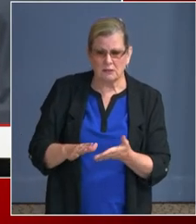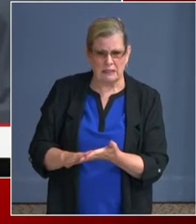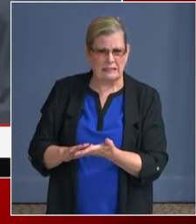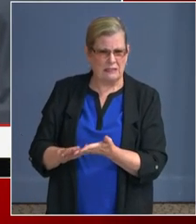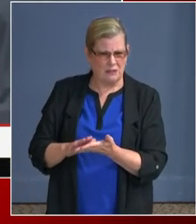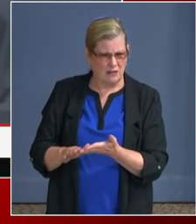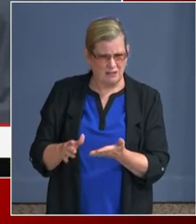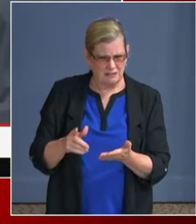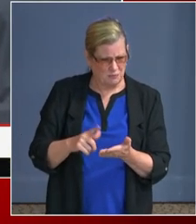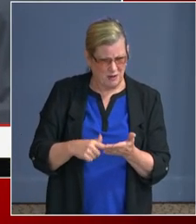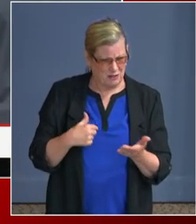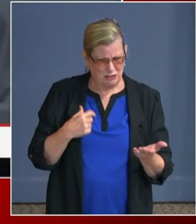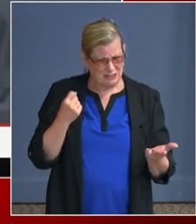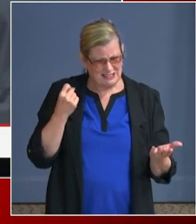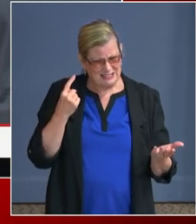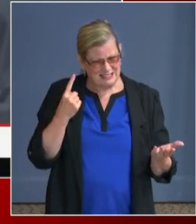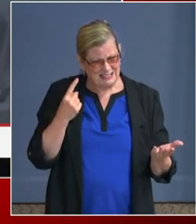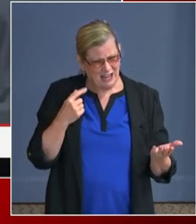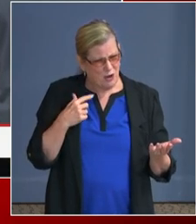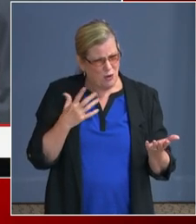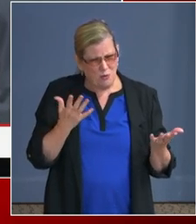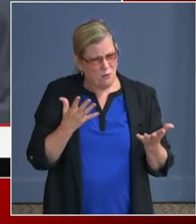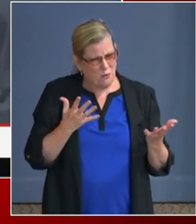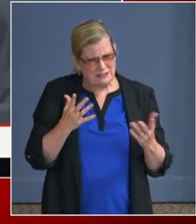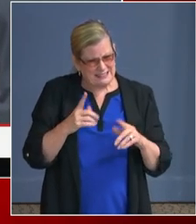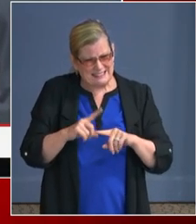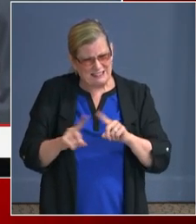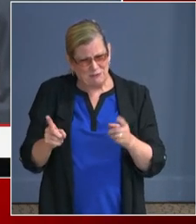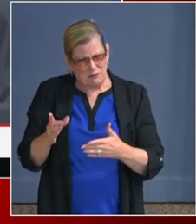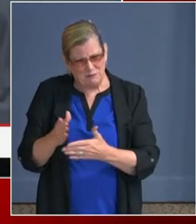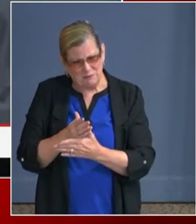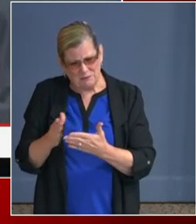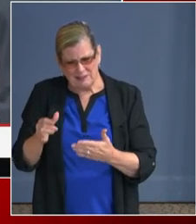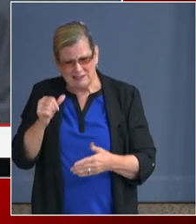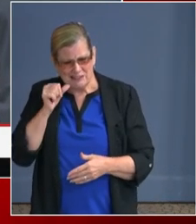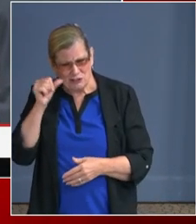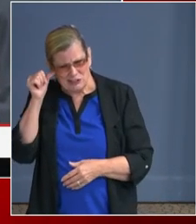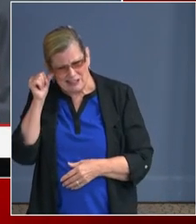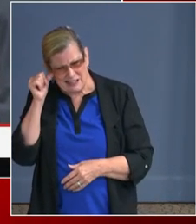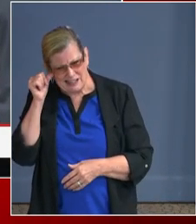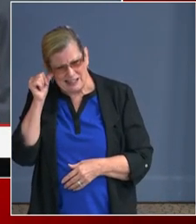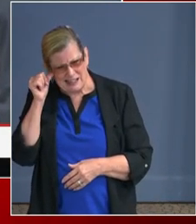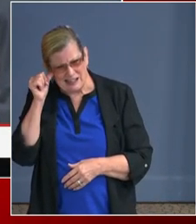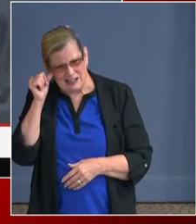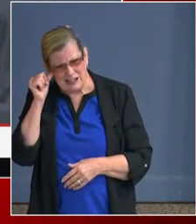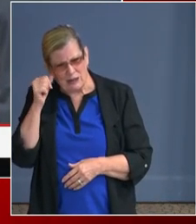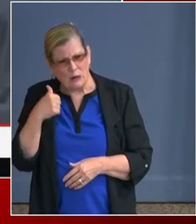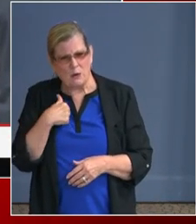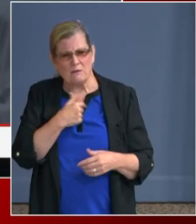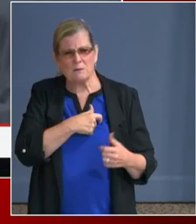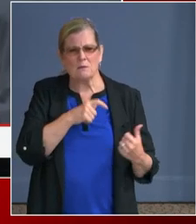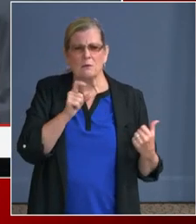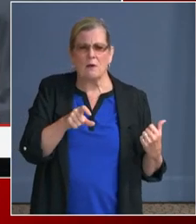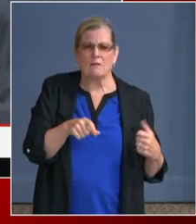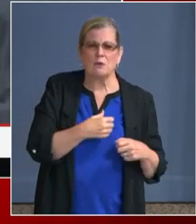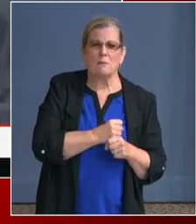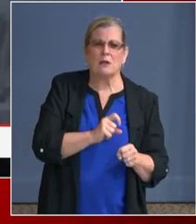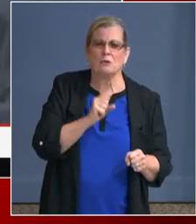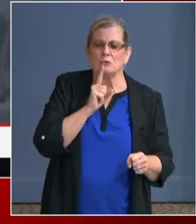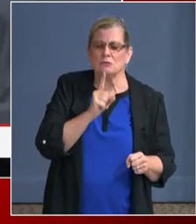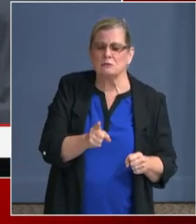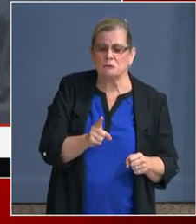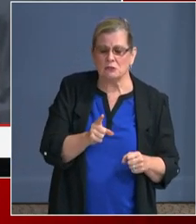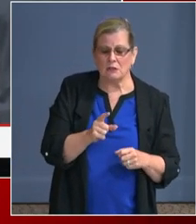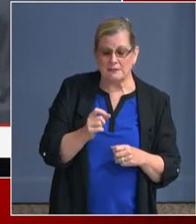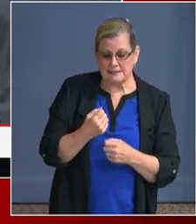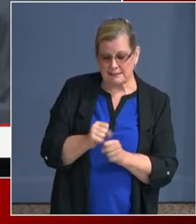I understand. So I guess what I'm trying to get at is what was different about yesterday. We have to ensure the safety of our workers. And then another thing,